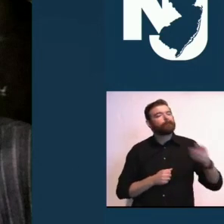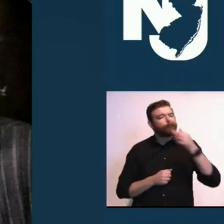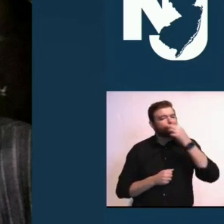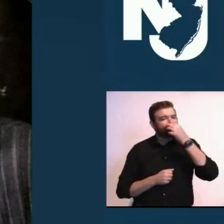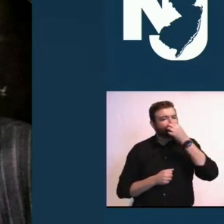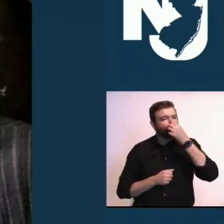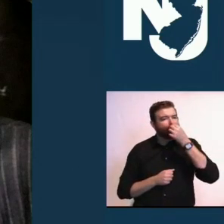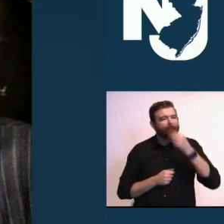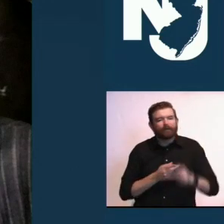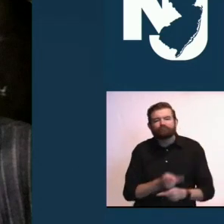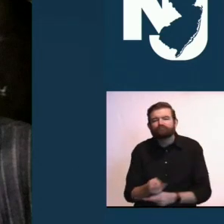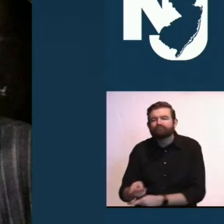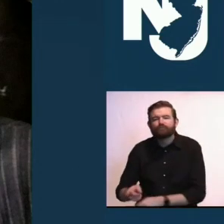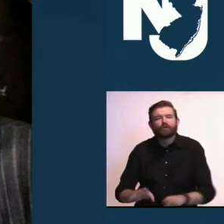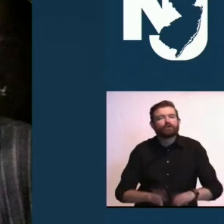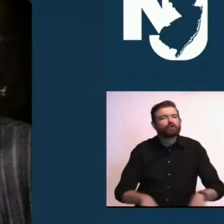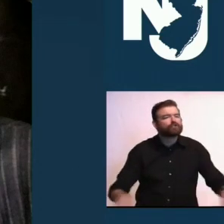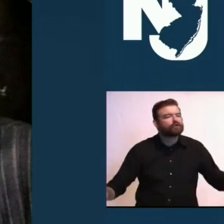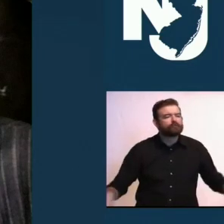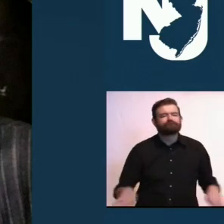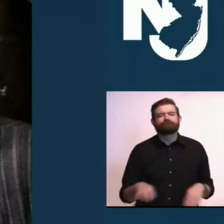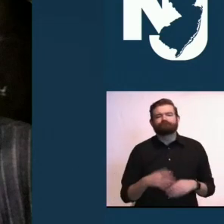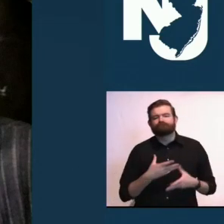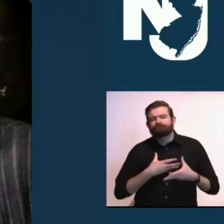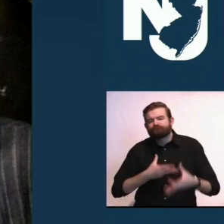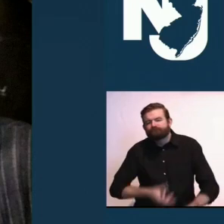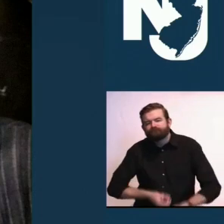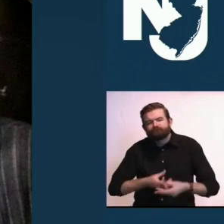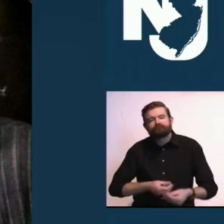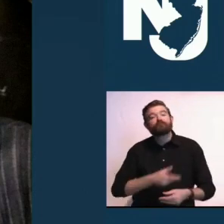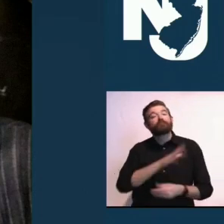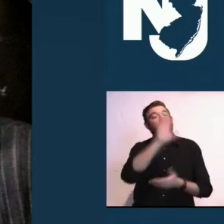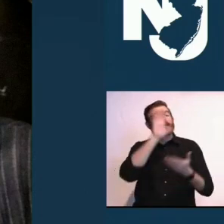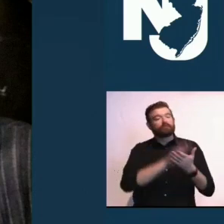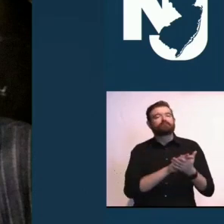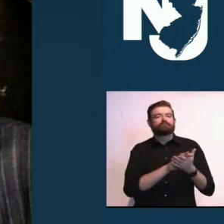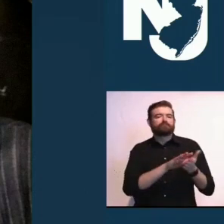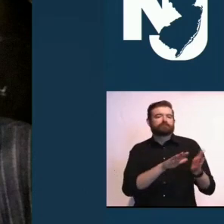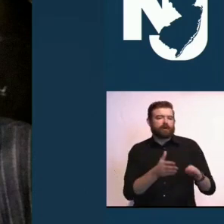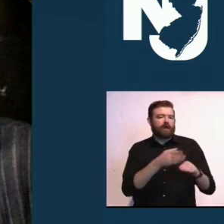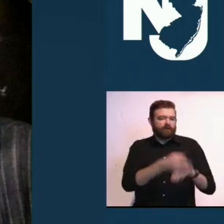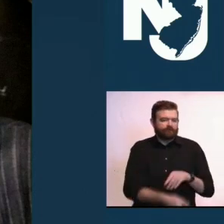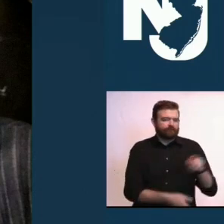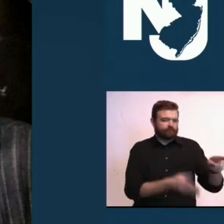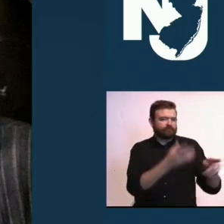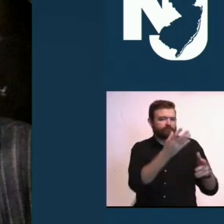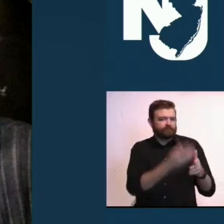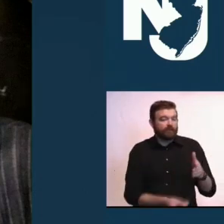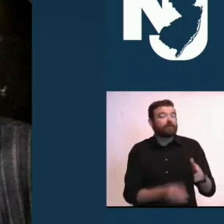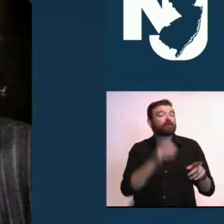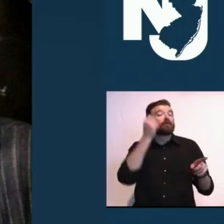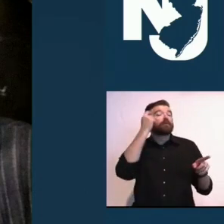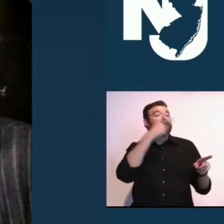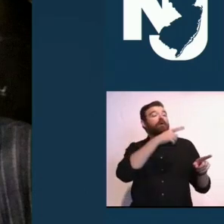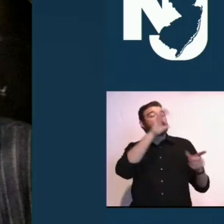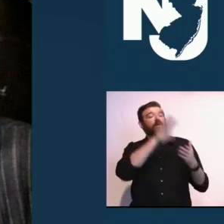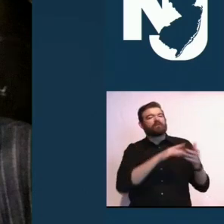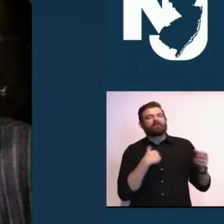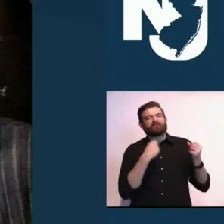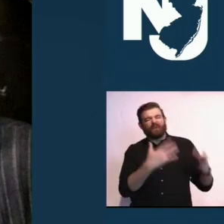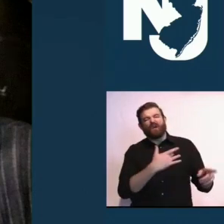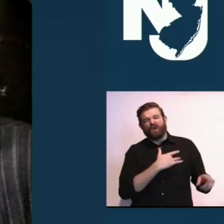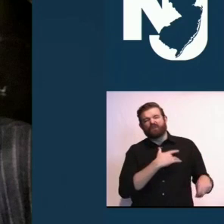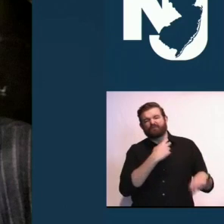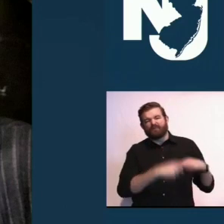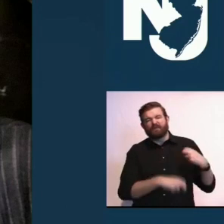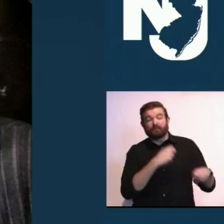Mae's husband, on the left, by the way, passed away shortly after she did due to longstanding heart issues, but at the time, he was also